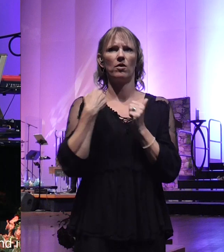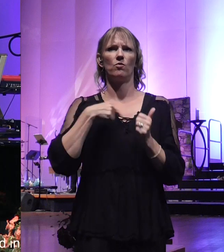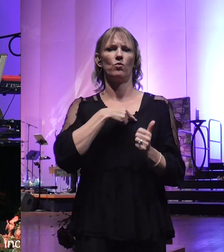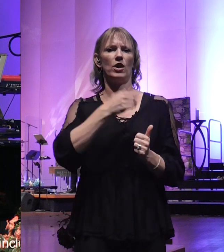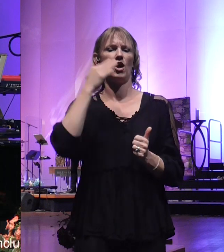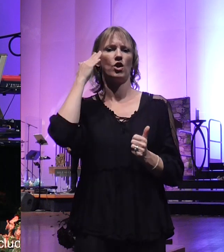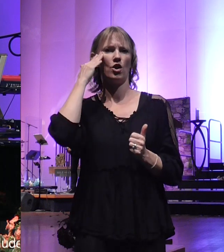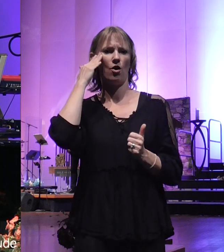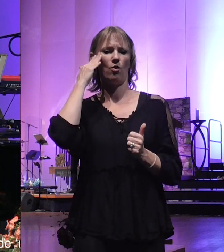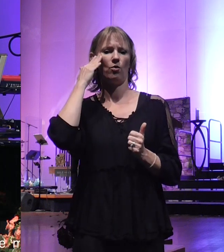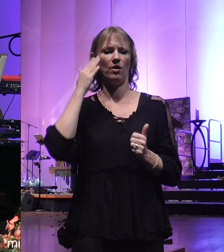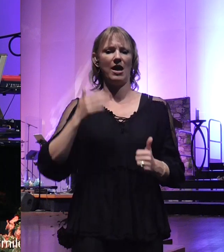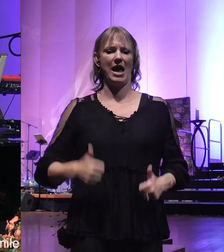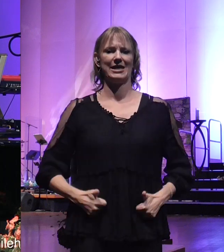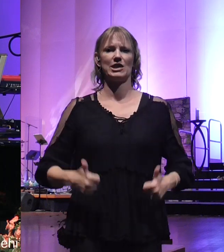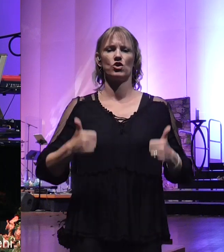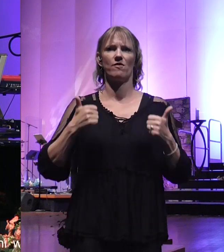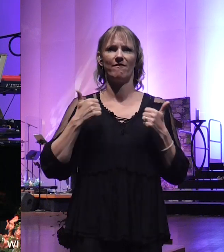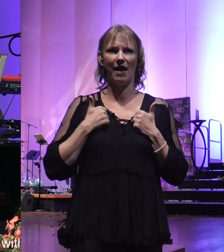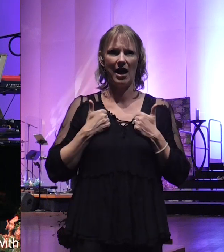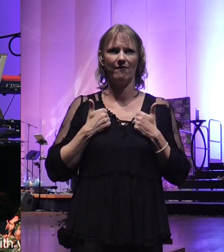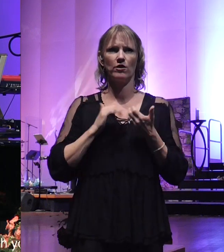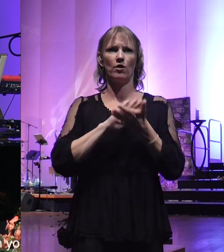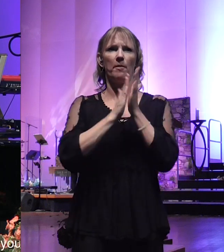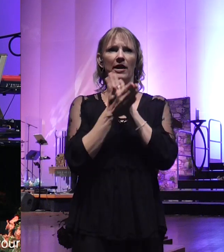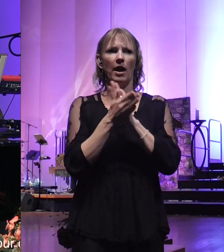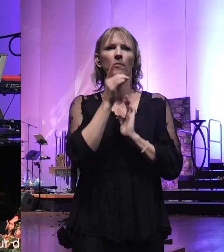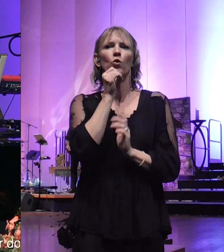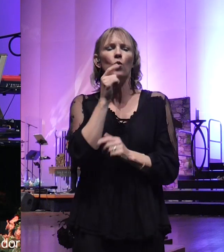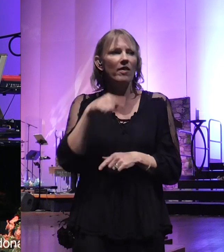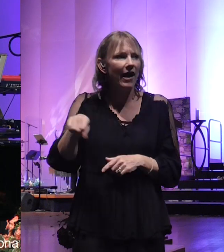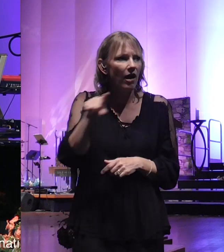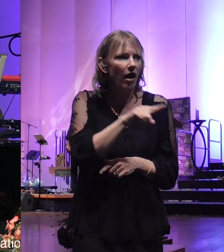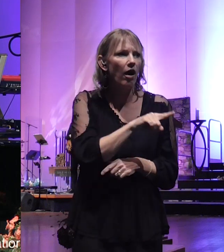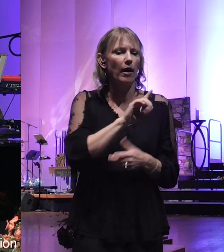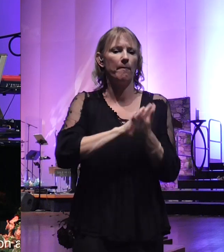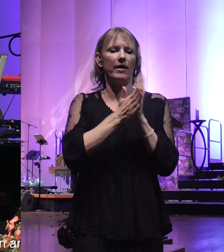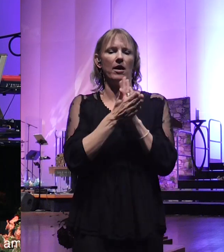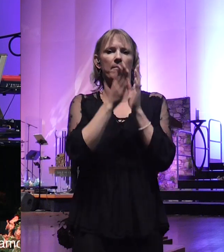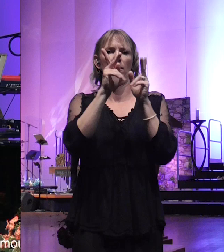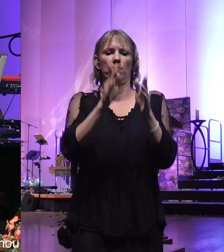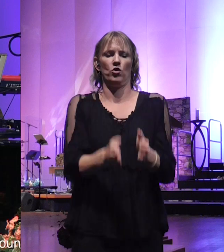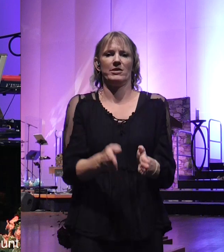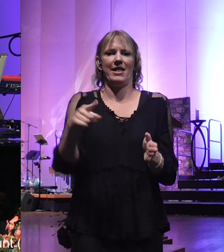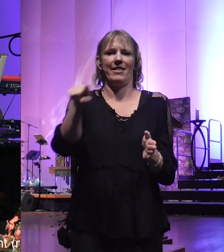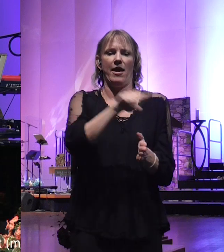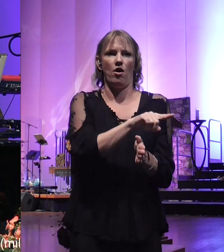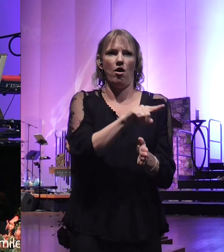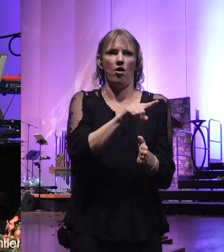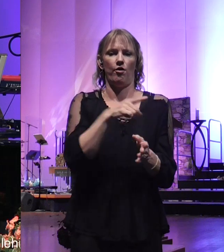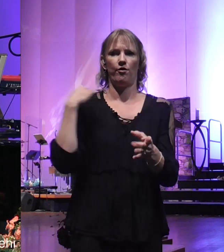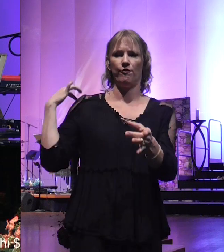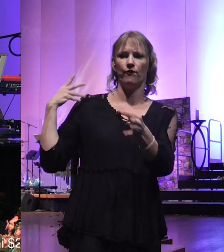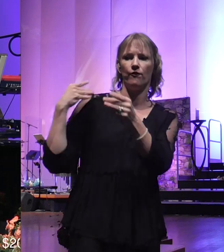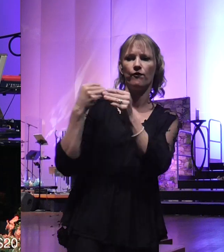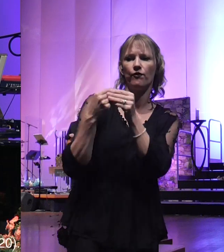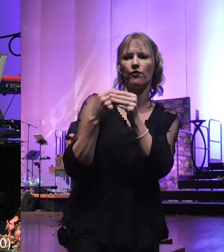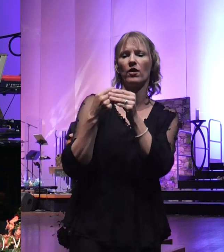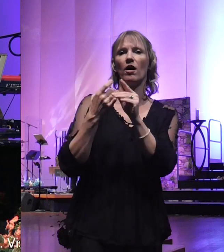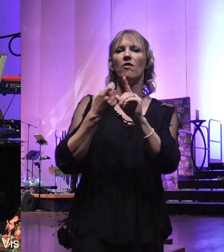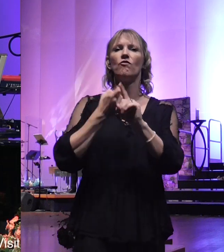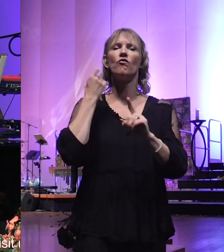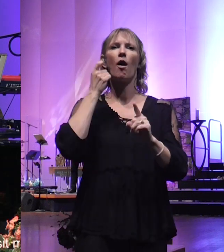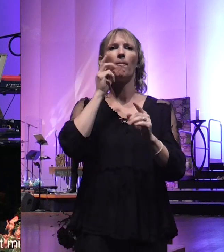has survived to be who they are and get where they've gotten. From the most